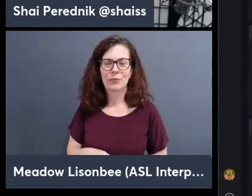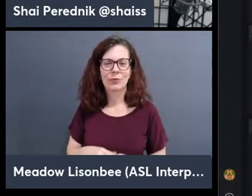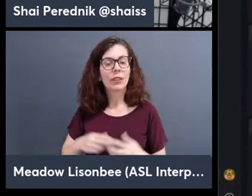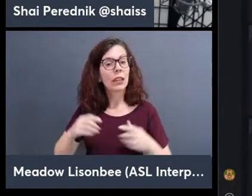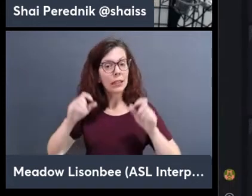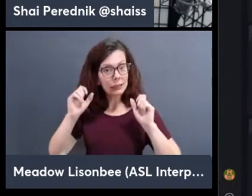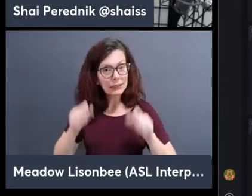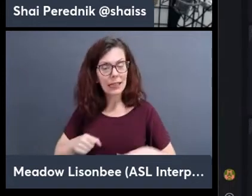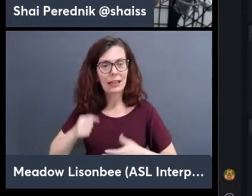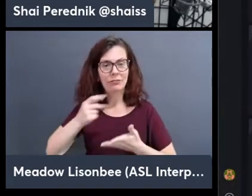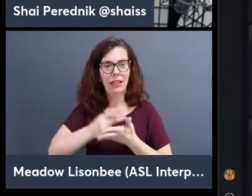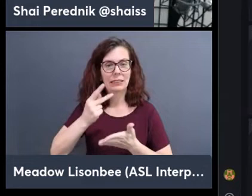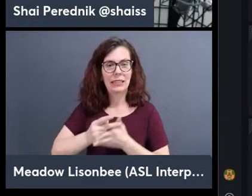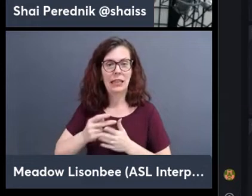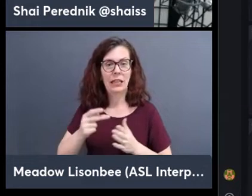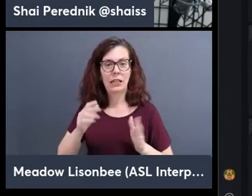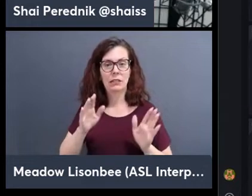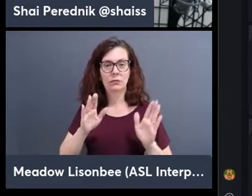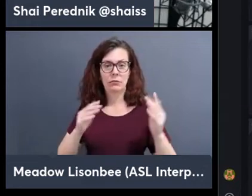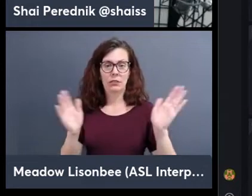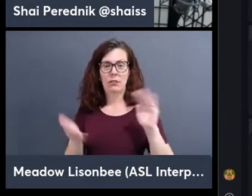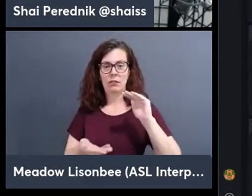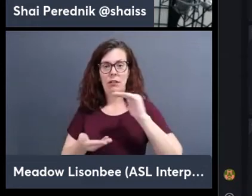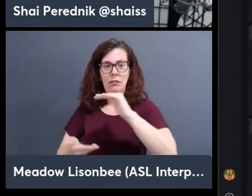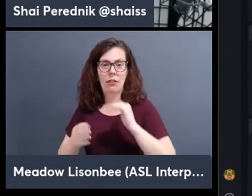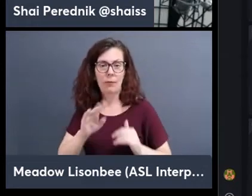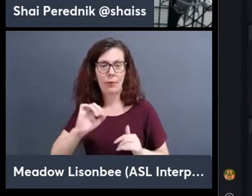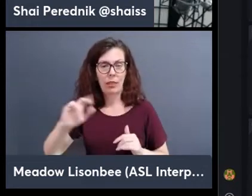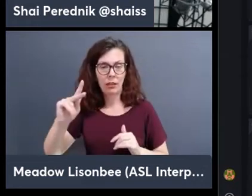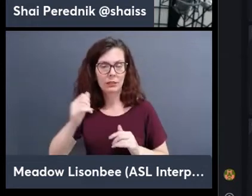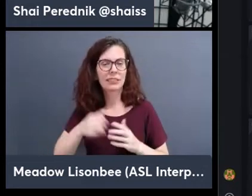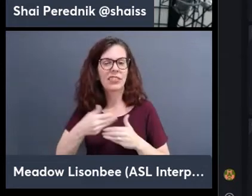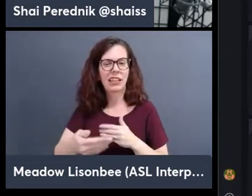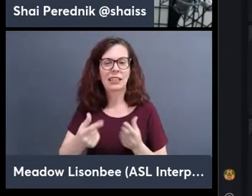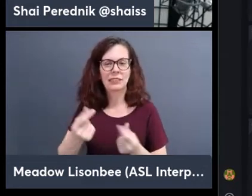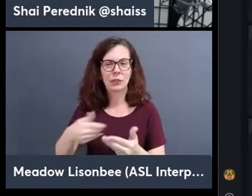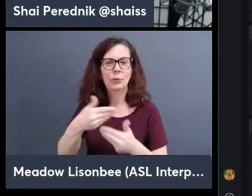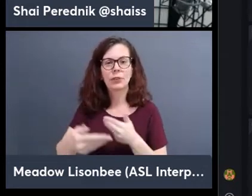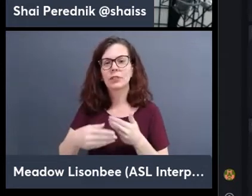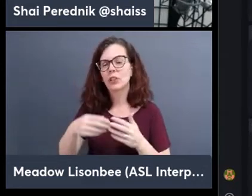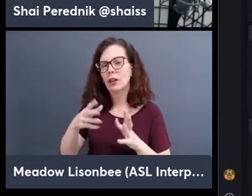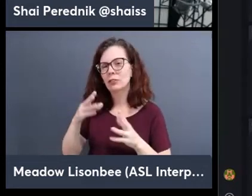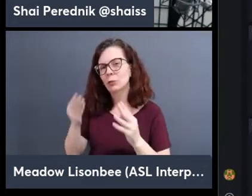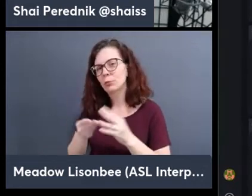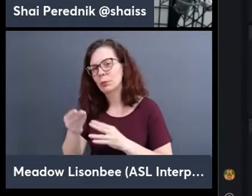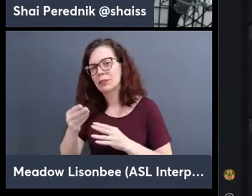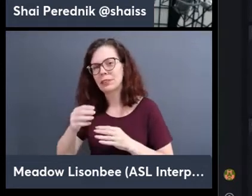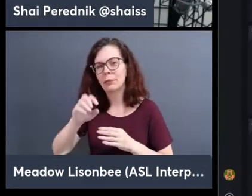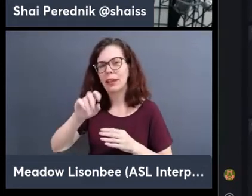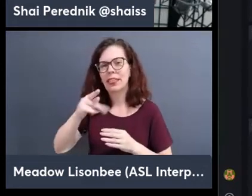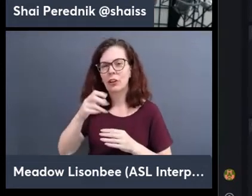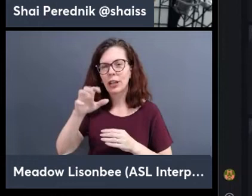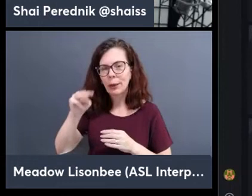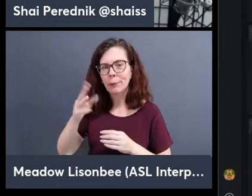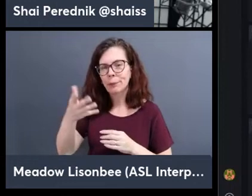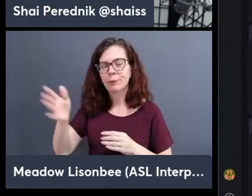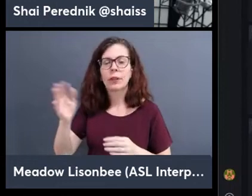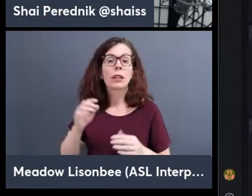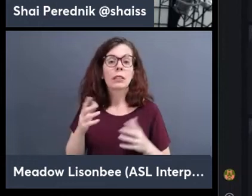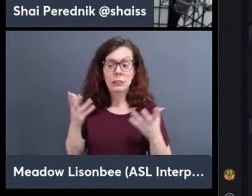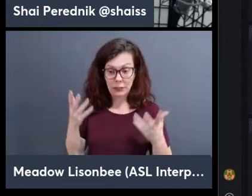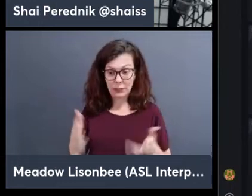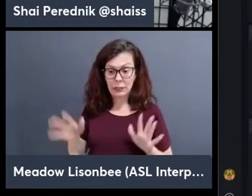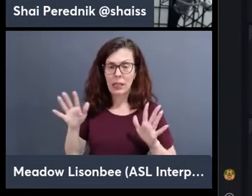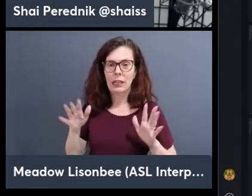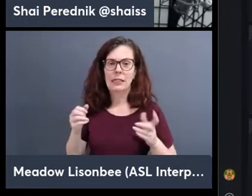be validating blocks if you go through the next couple of steps on there, which is you actually have to commit some fake Ethereum to there. And then once you do that, now you're